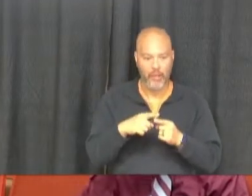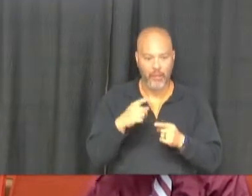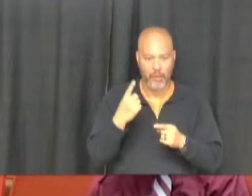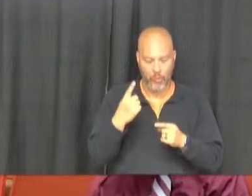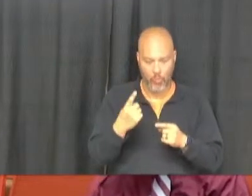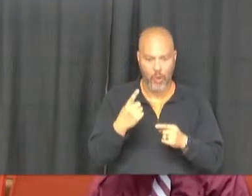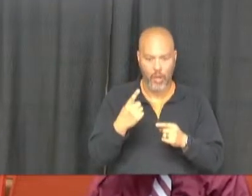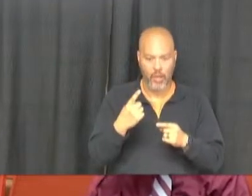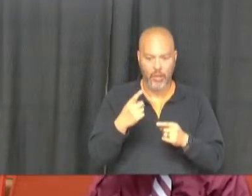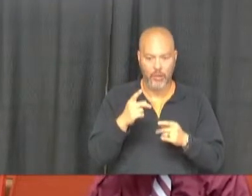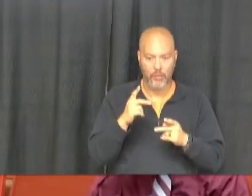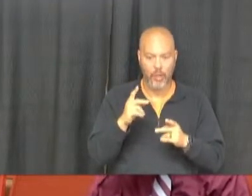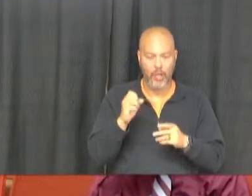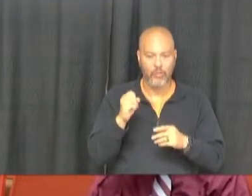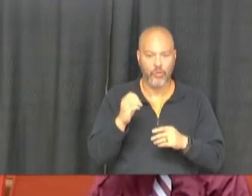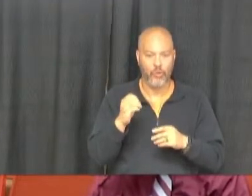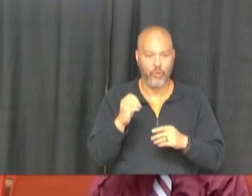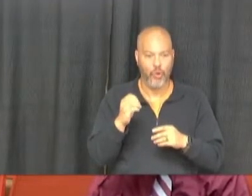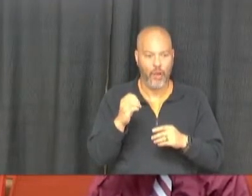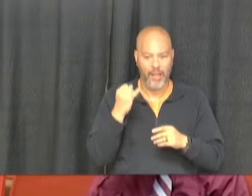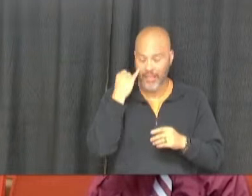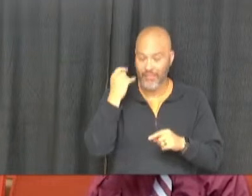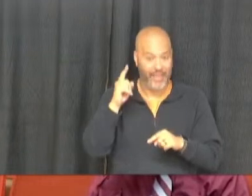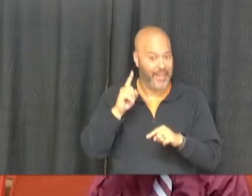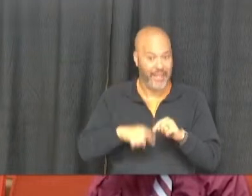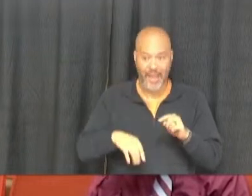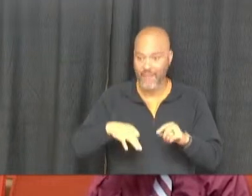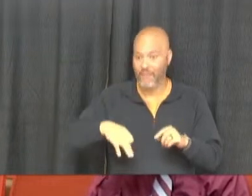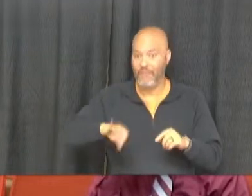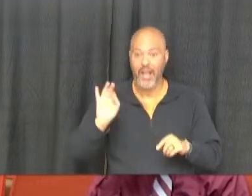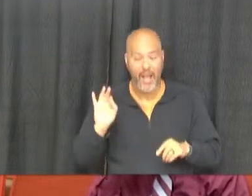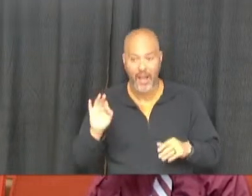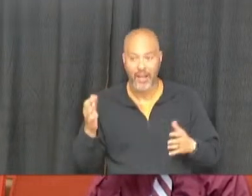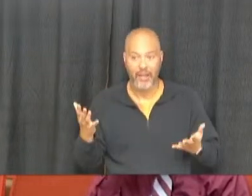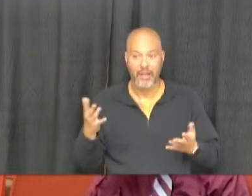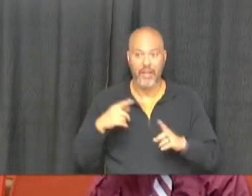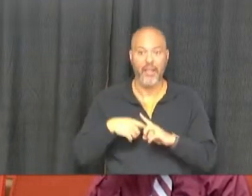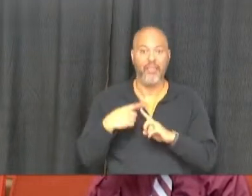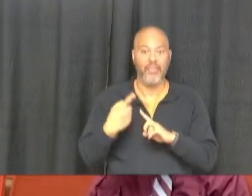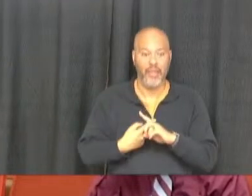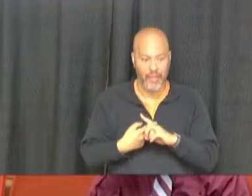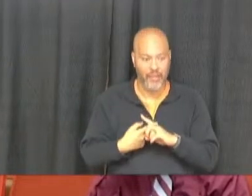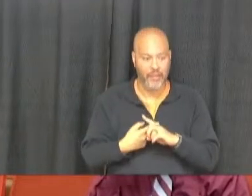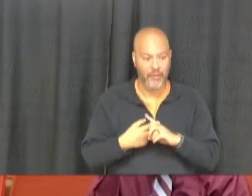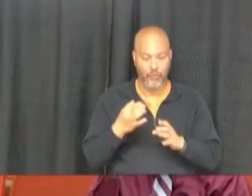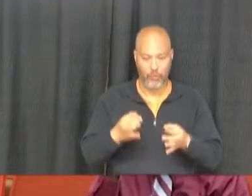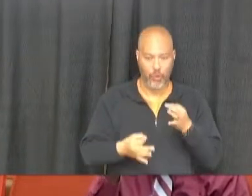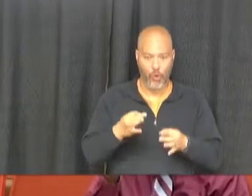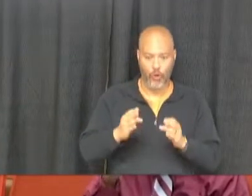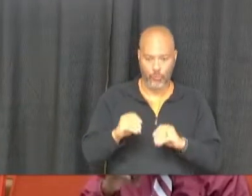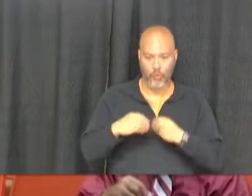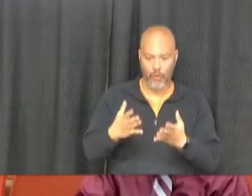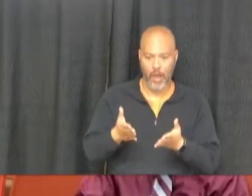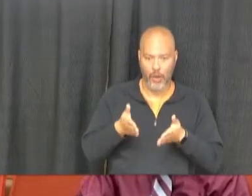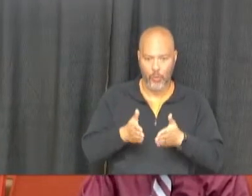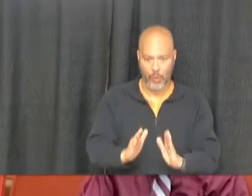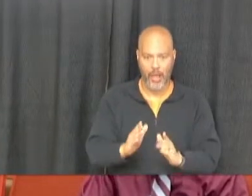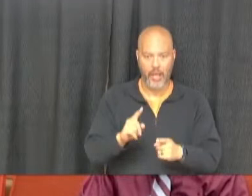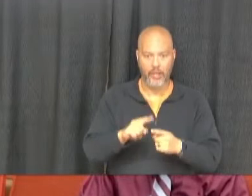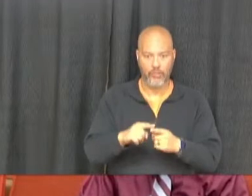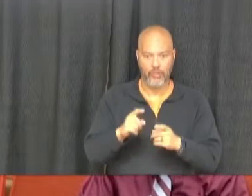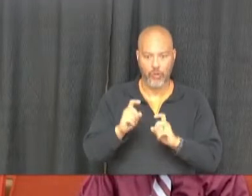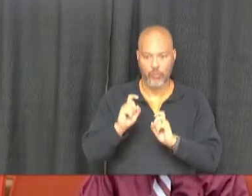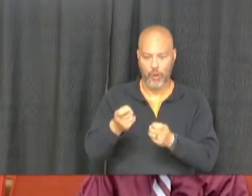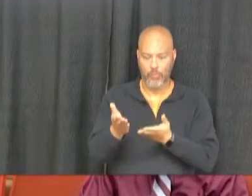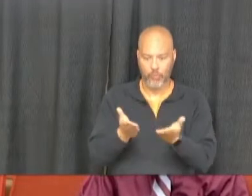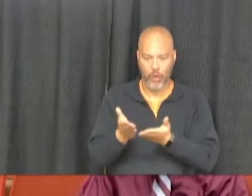that's pursuing it. If they can't be located, then the courts provide a method to provide